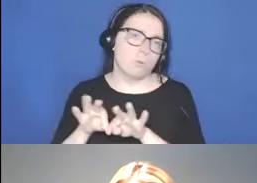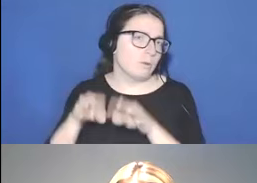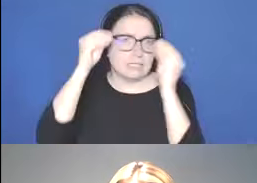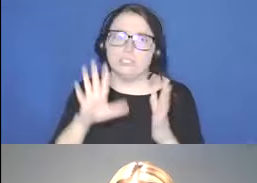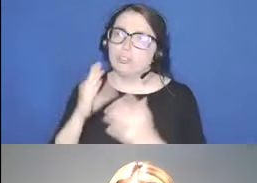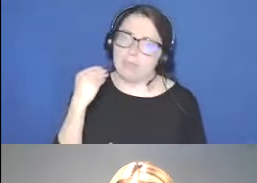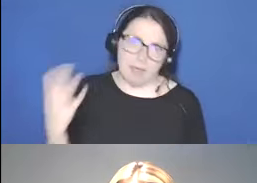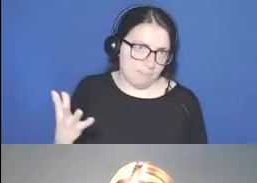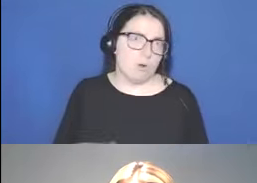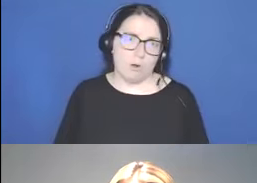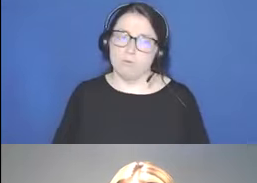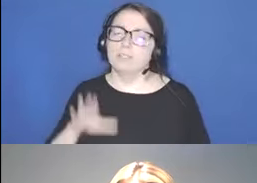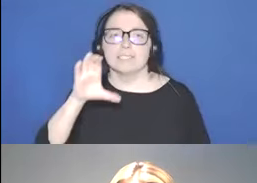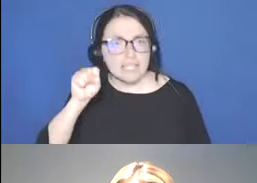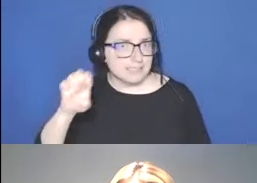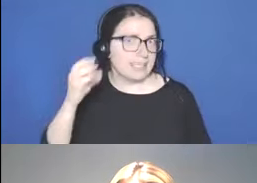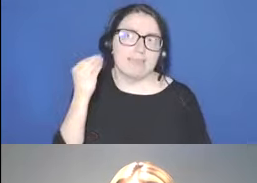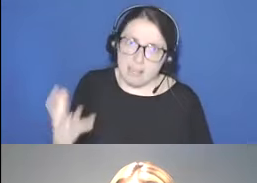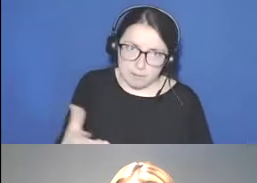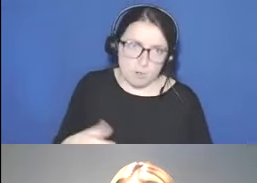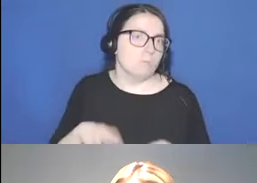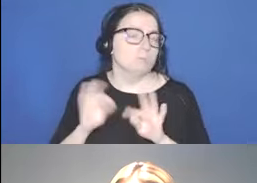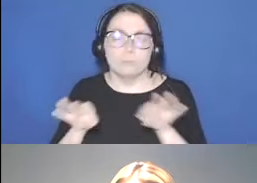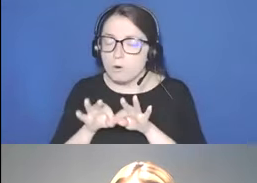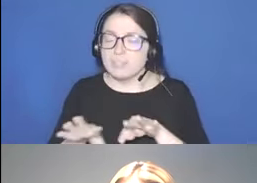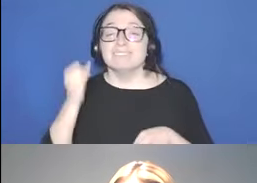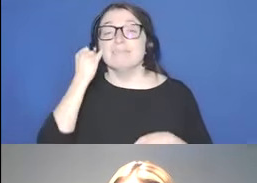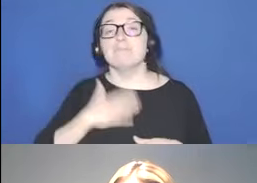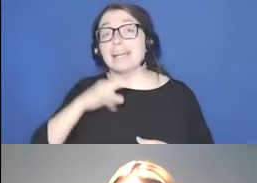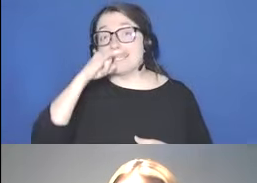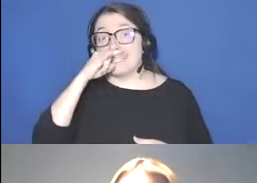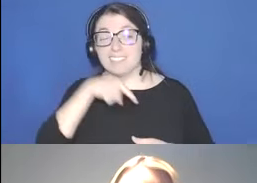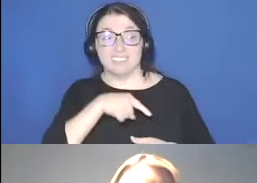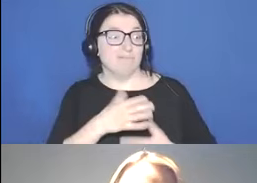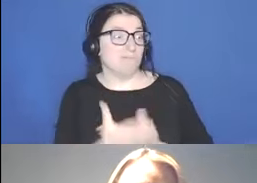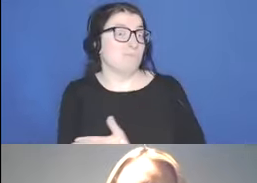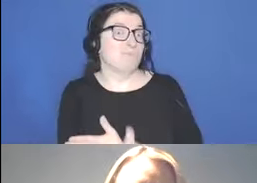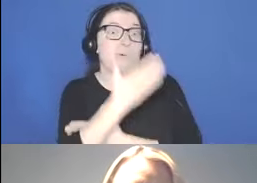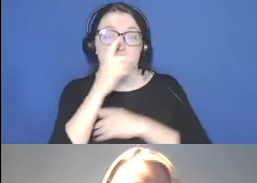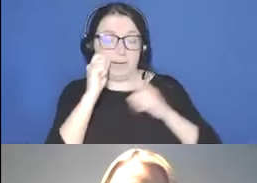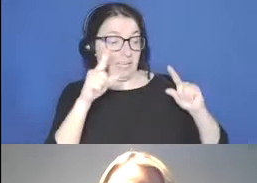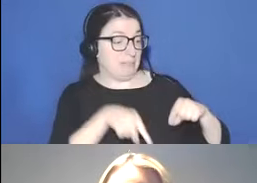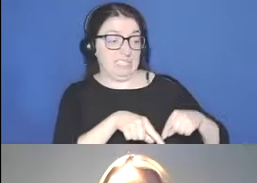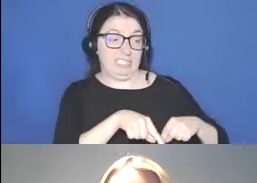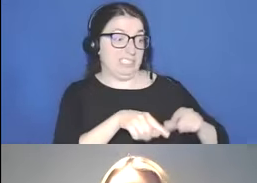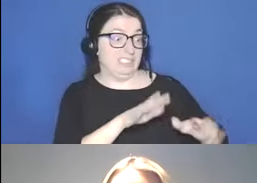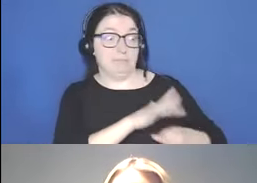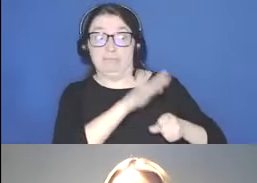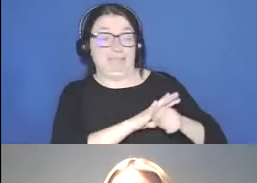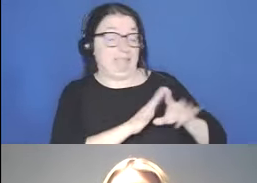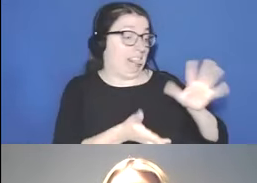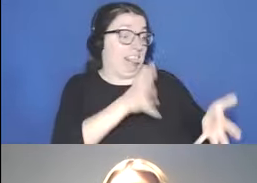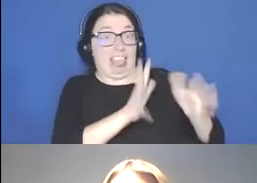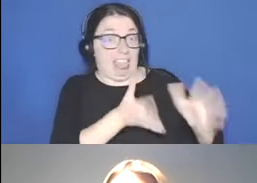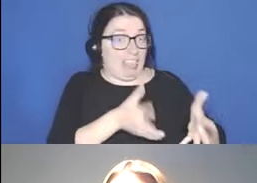Stuff like that. I mean, that's what I always do. If my kid's having a bad morning, I immediately text his teacher, like she's real good. I